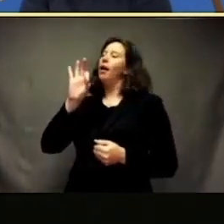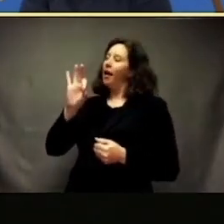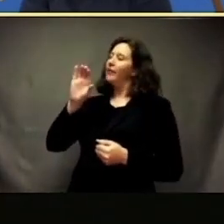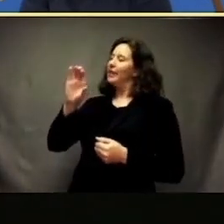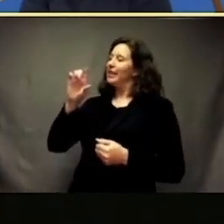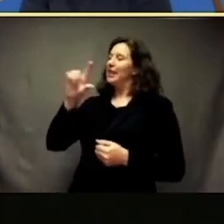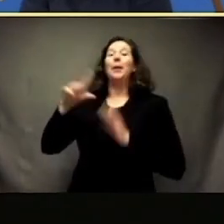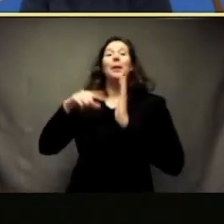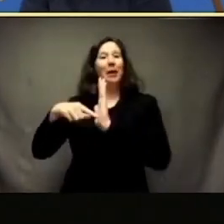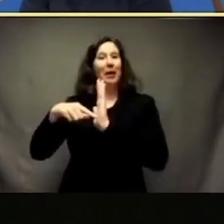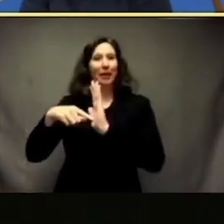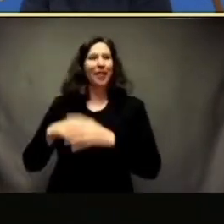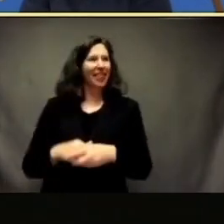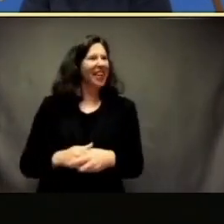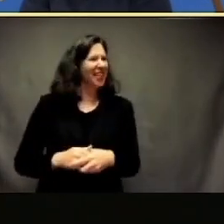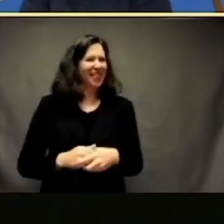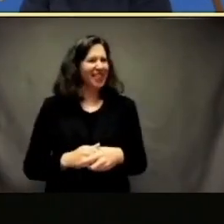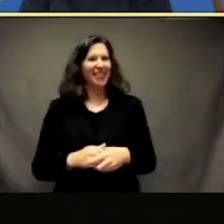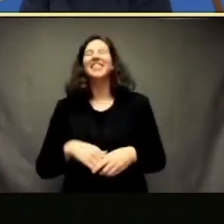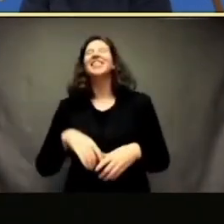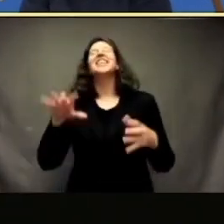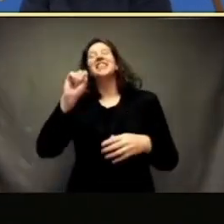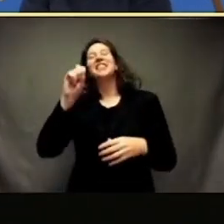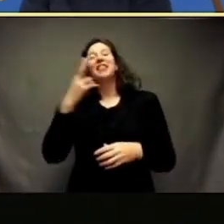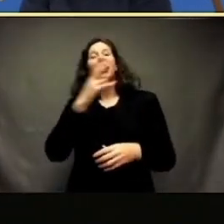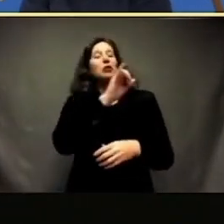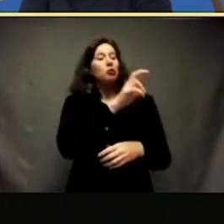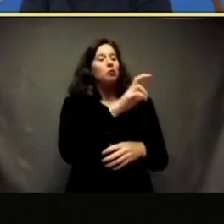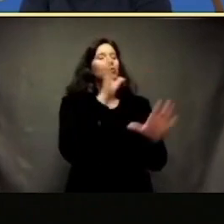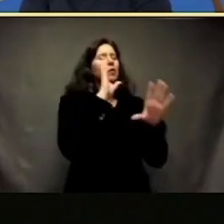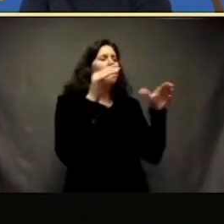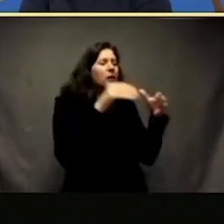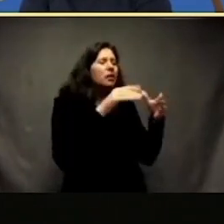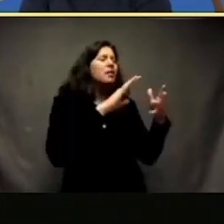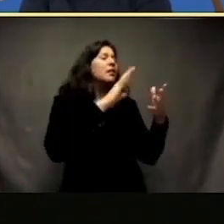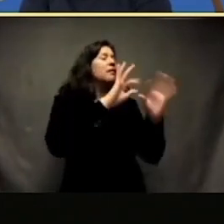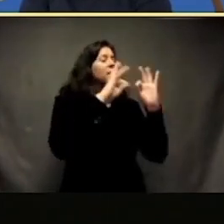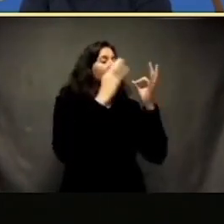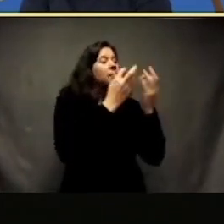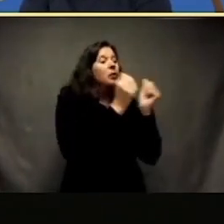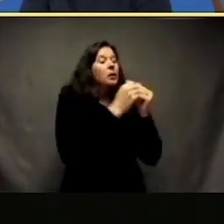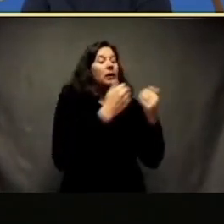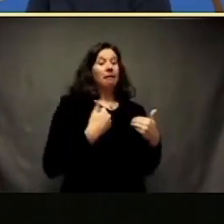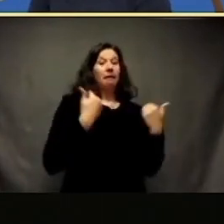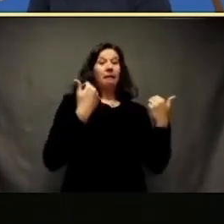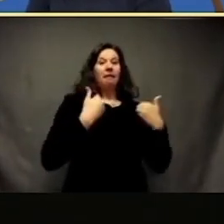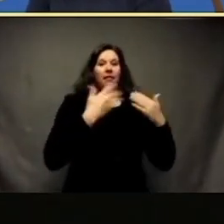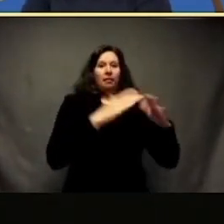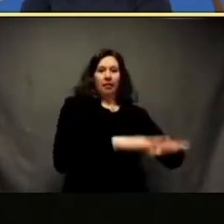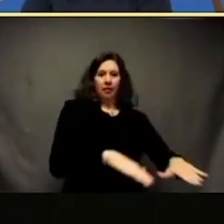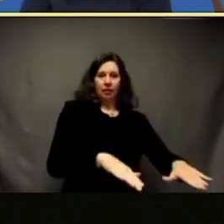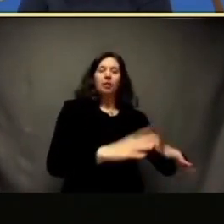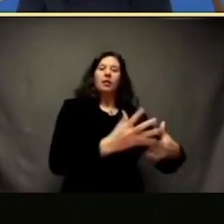been focused on using ScratchJr and trying to engage families with younger children.